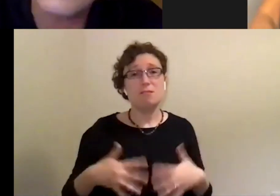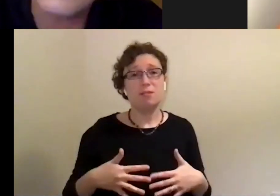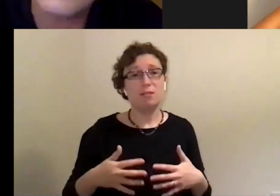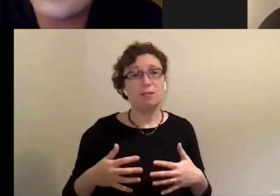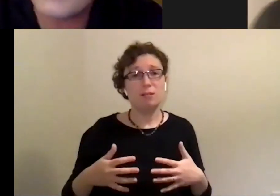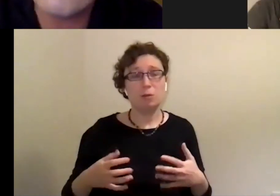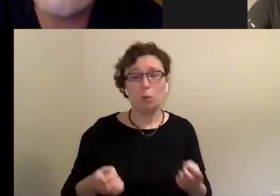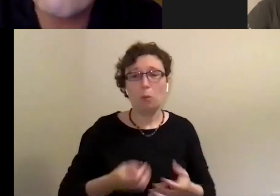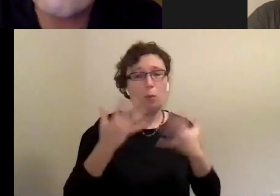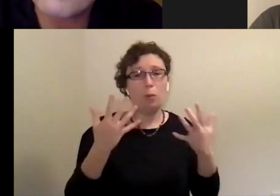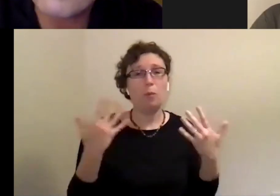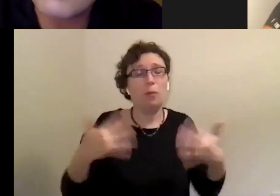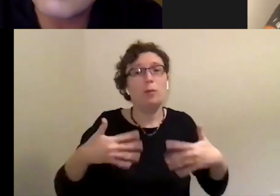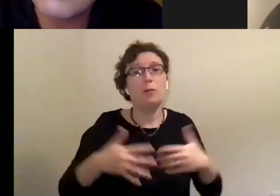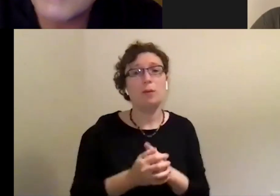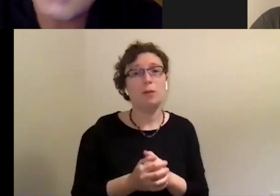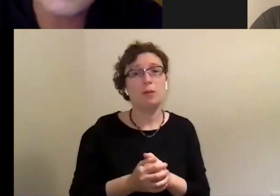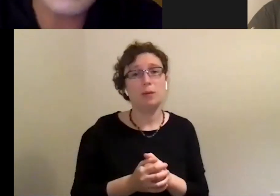think,